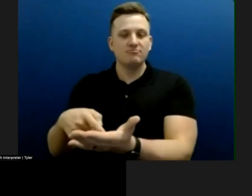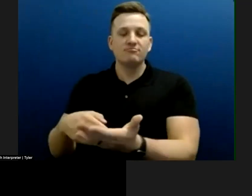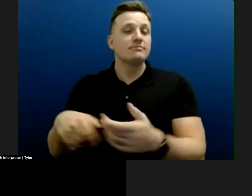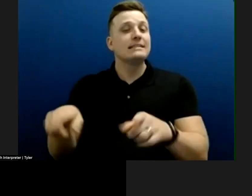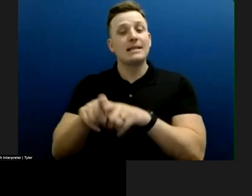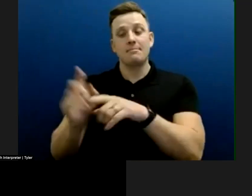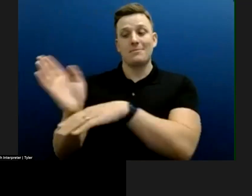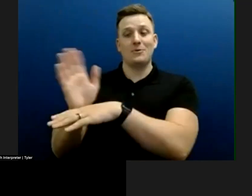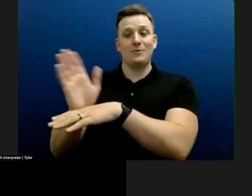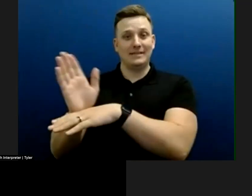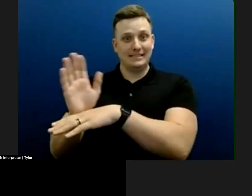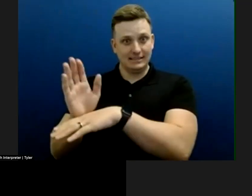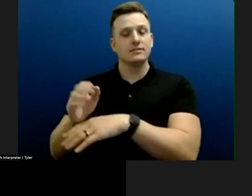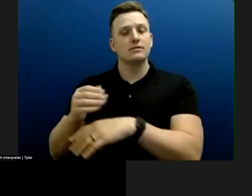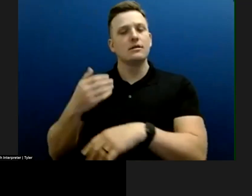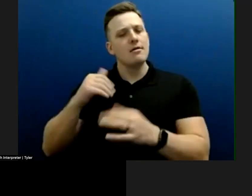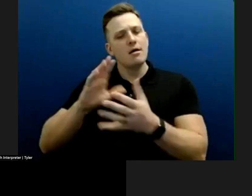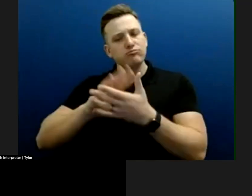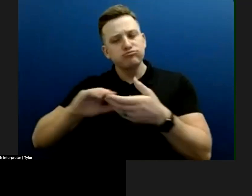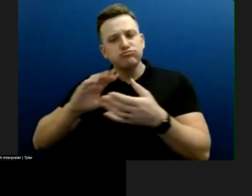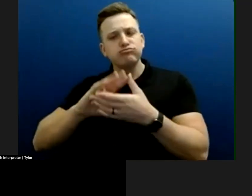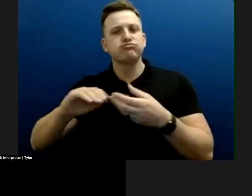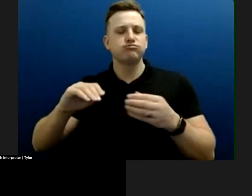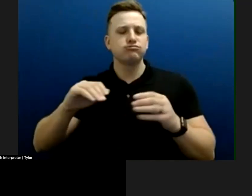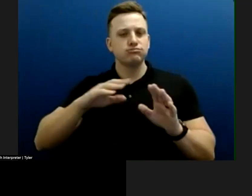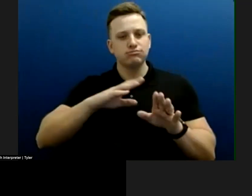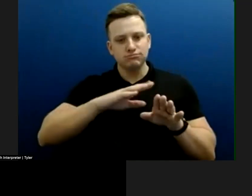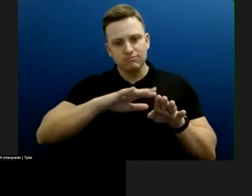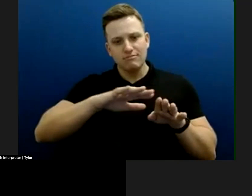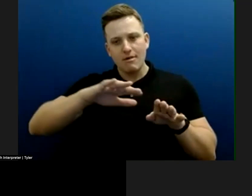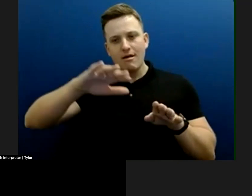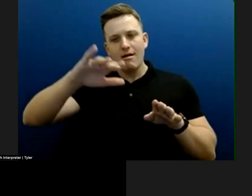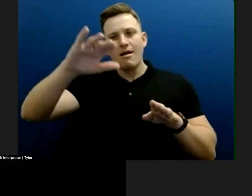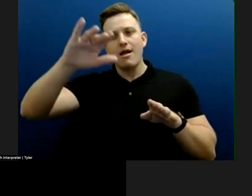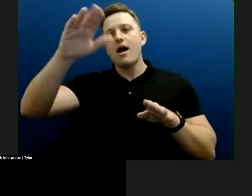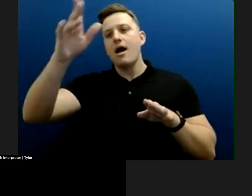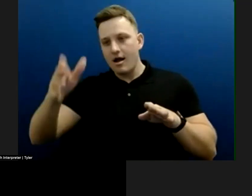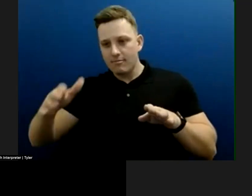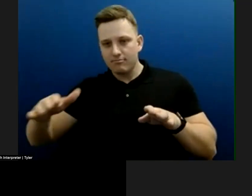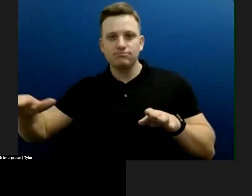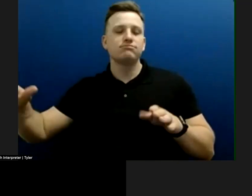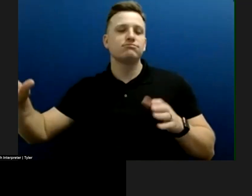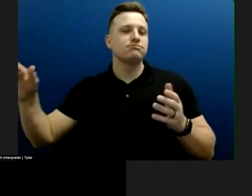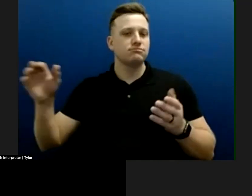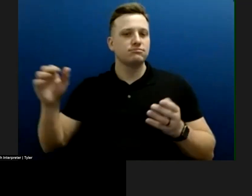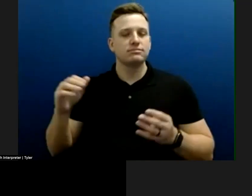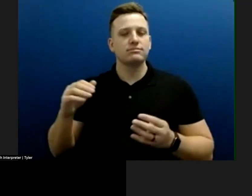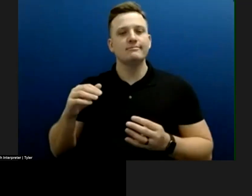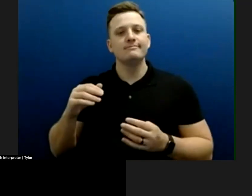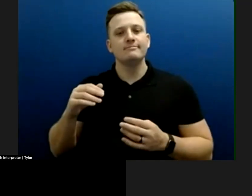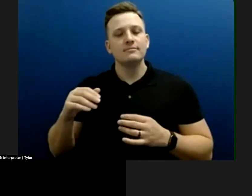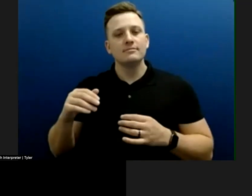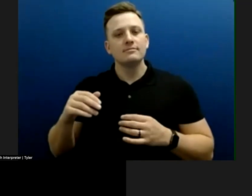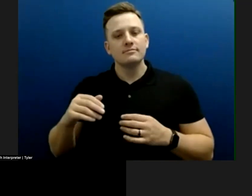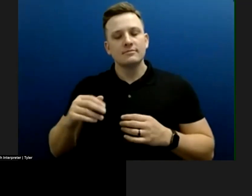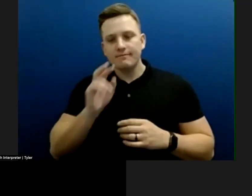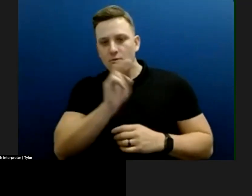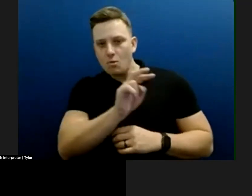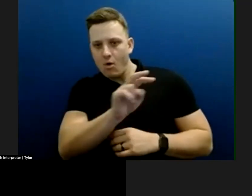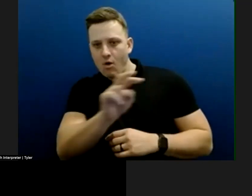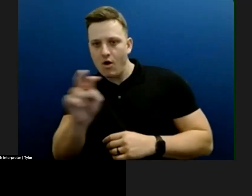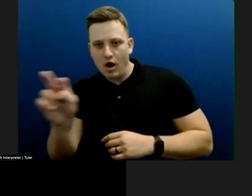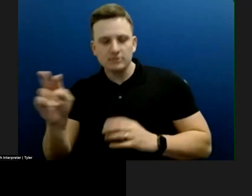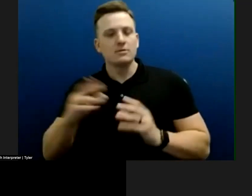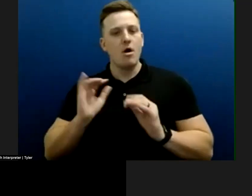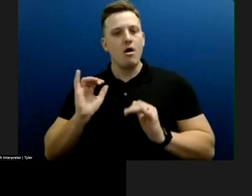film. There's a narrative structure that builds the intensity and the storytelling,